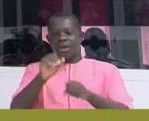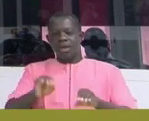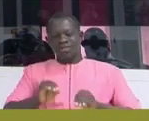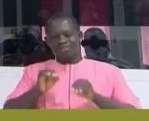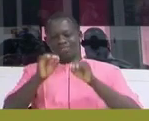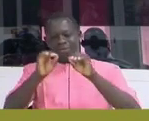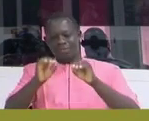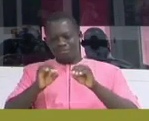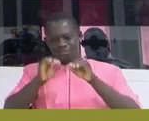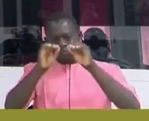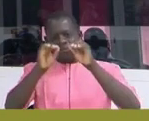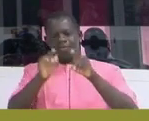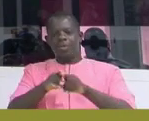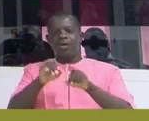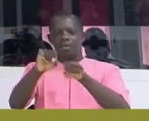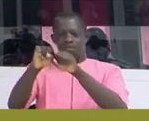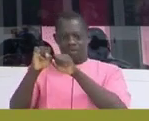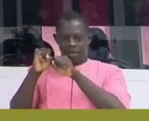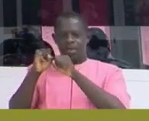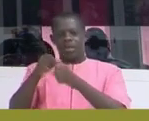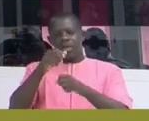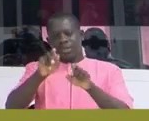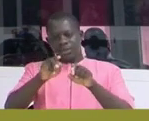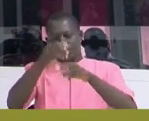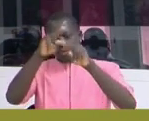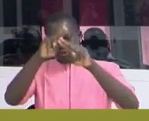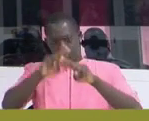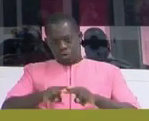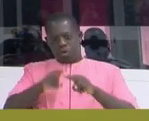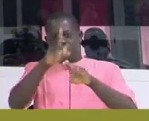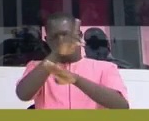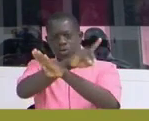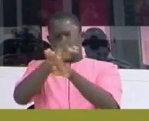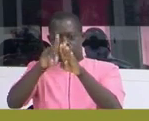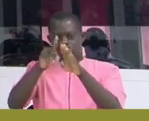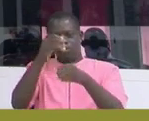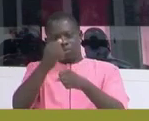This was the adjustable beds and they raised it until he was in a sitting